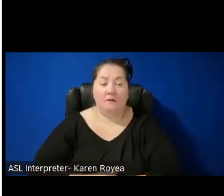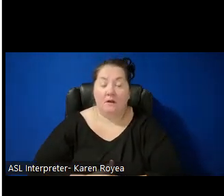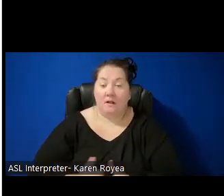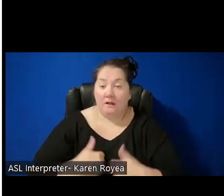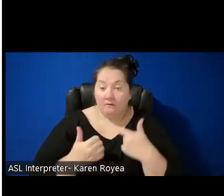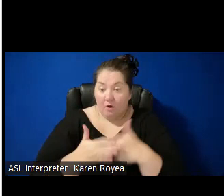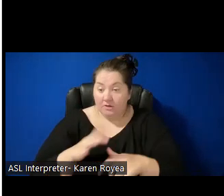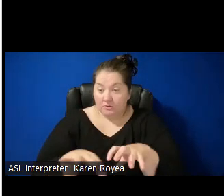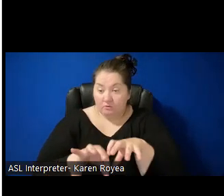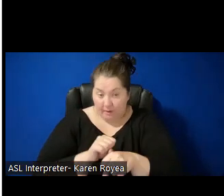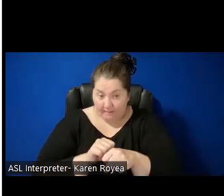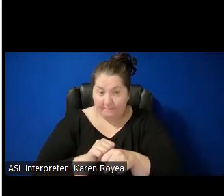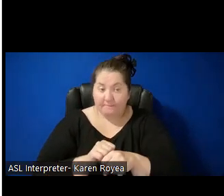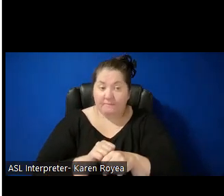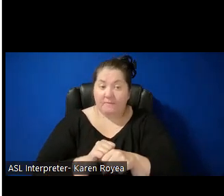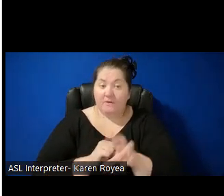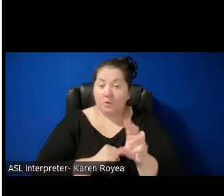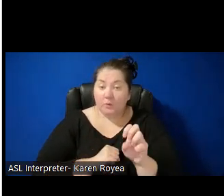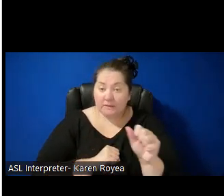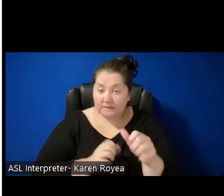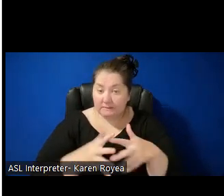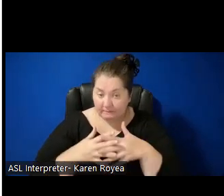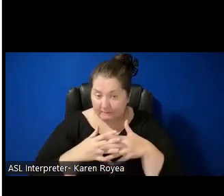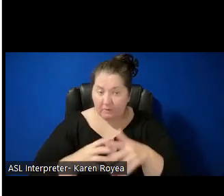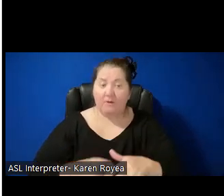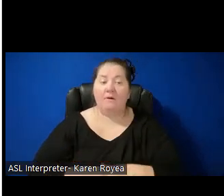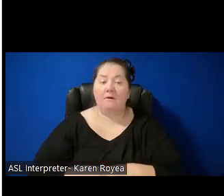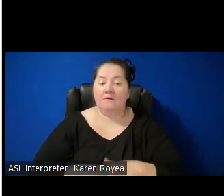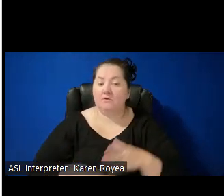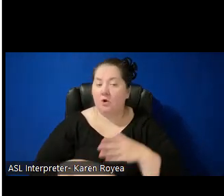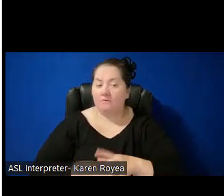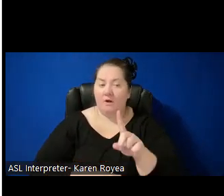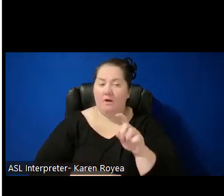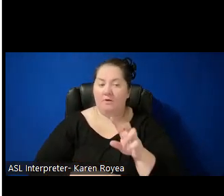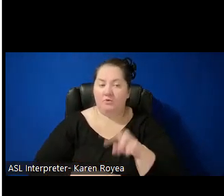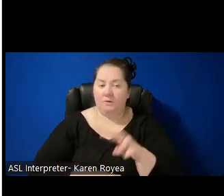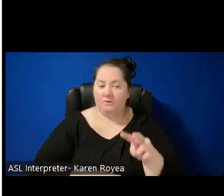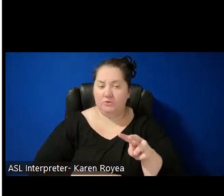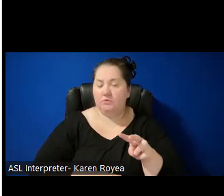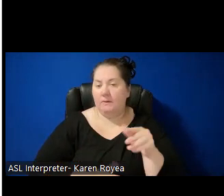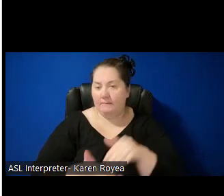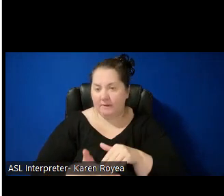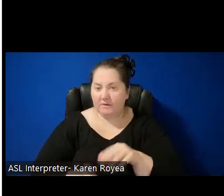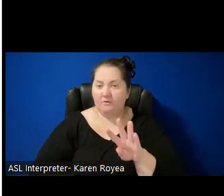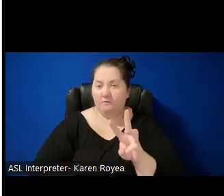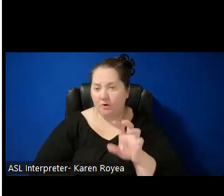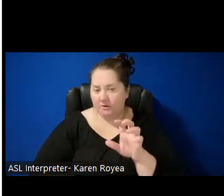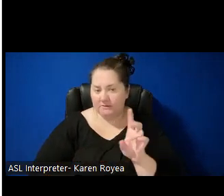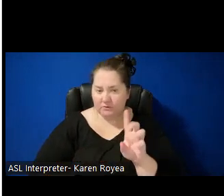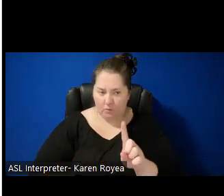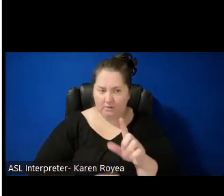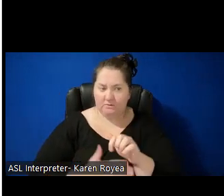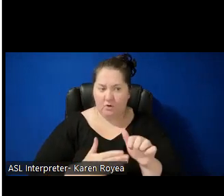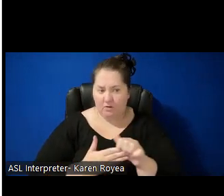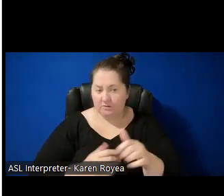of rape in the United States of America is literally over $122 million per survivor. This